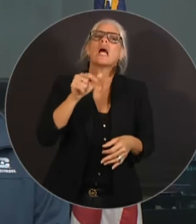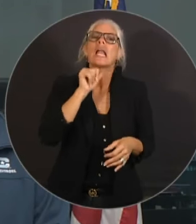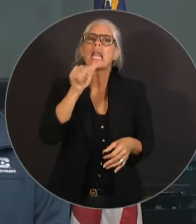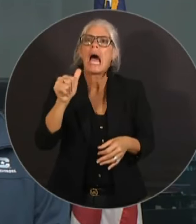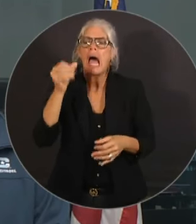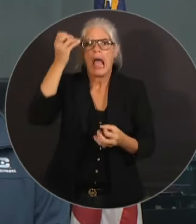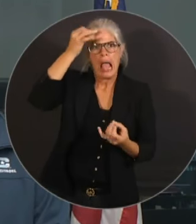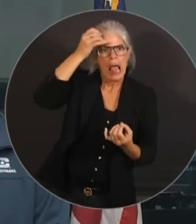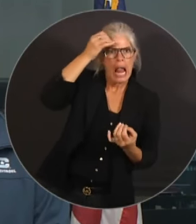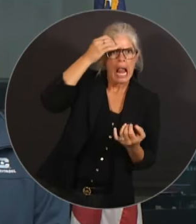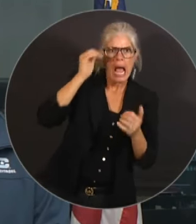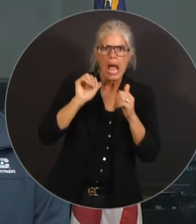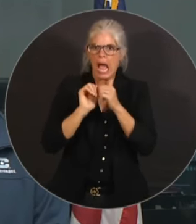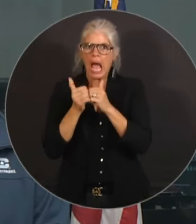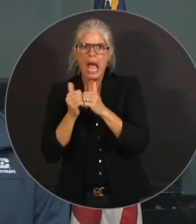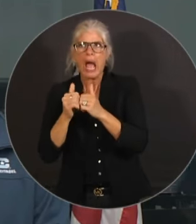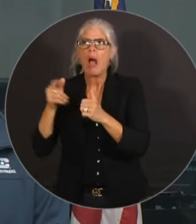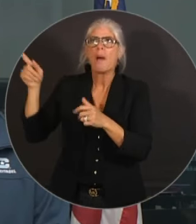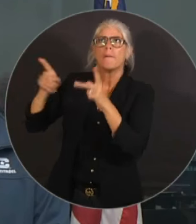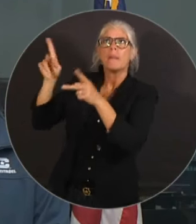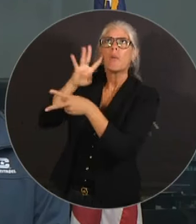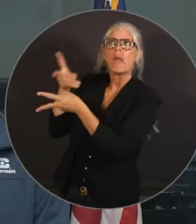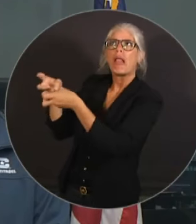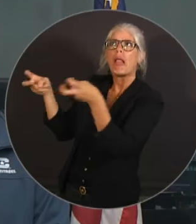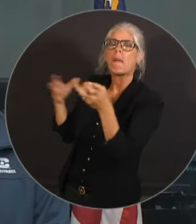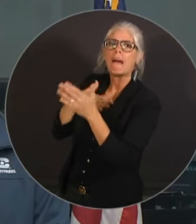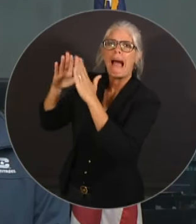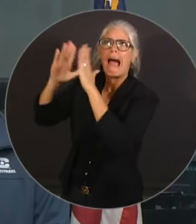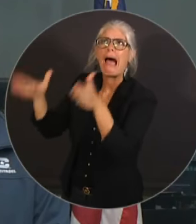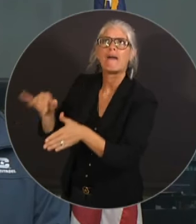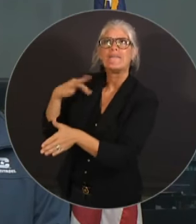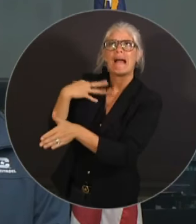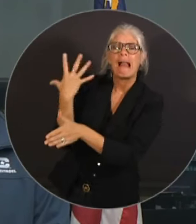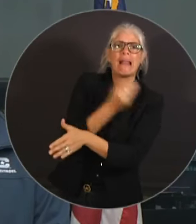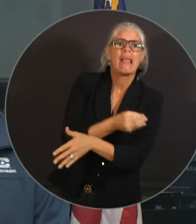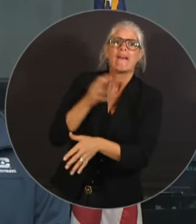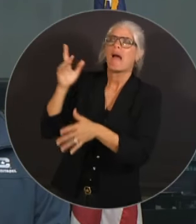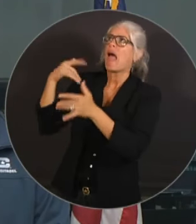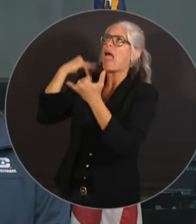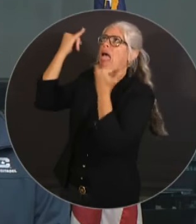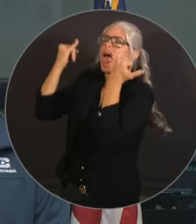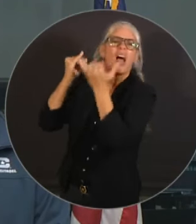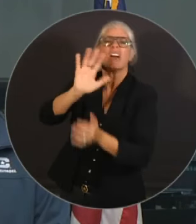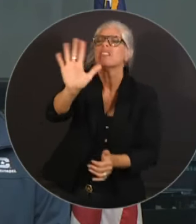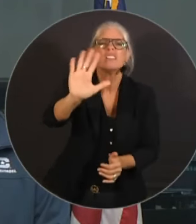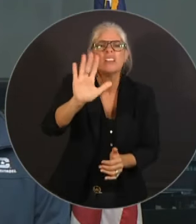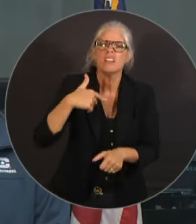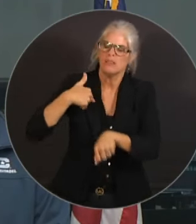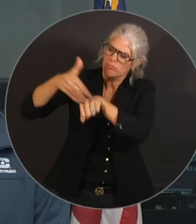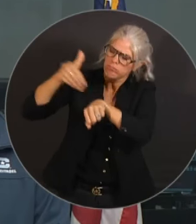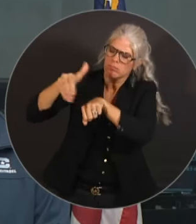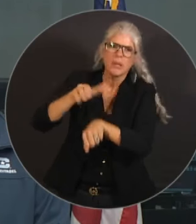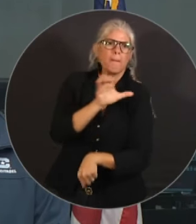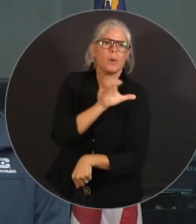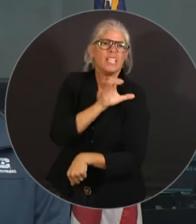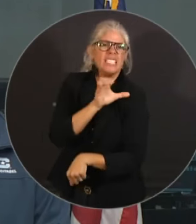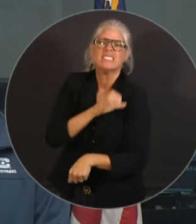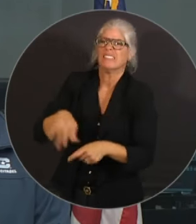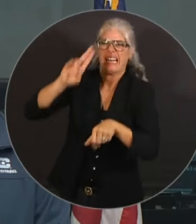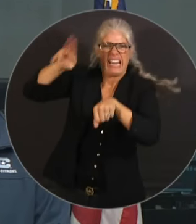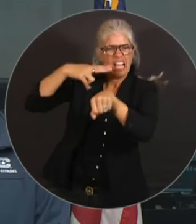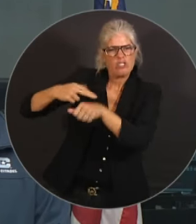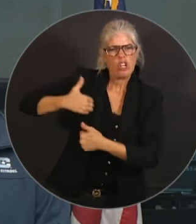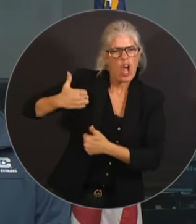loss of property, theft, or looting. We spoke yesterday about how the Florida Highway Patrol, the National Guard, the State Guard,